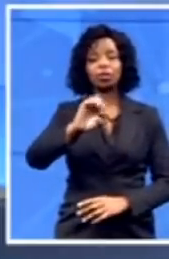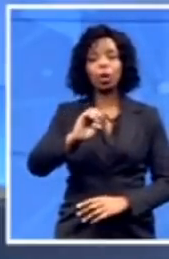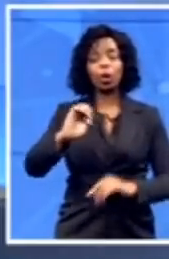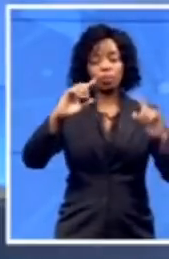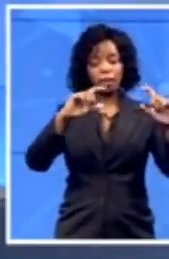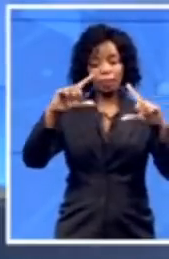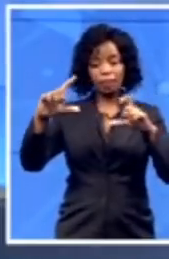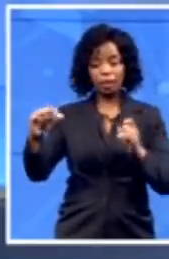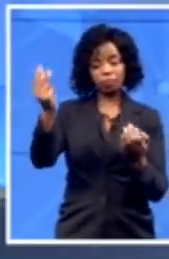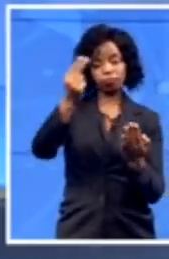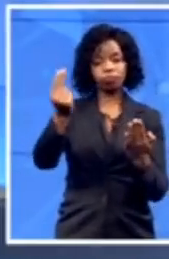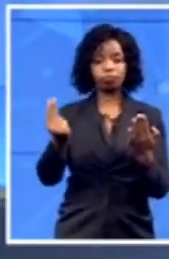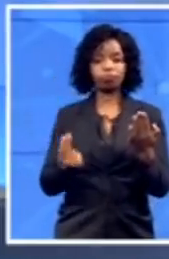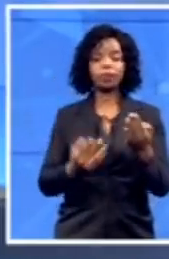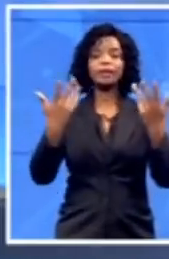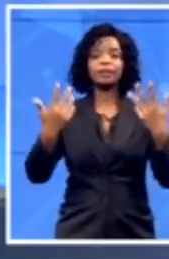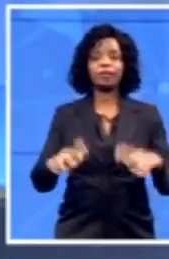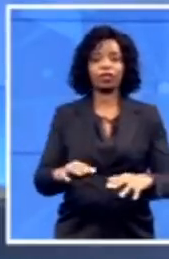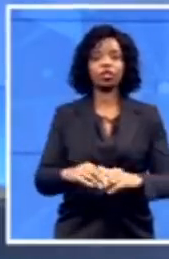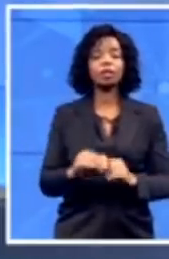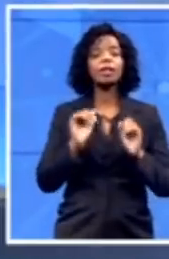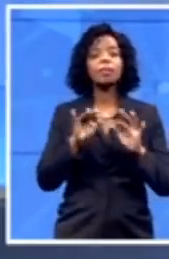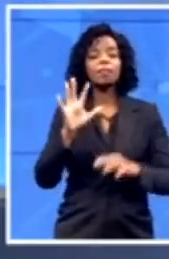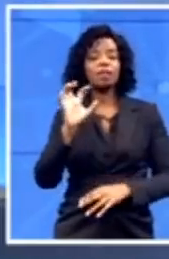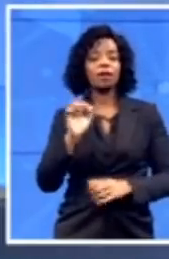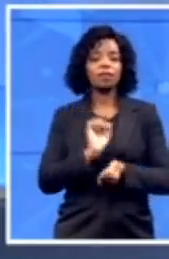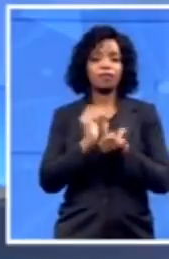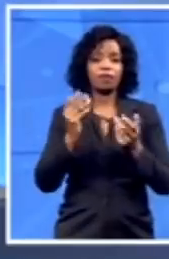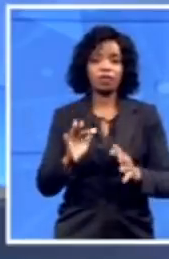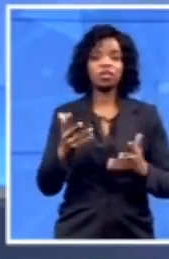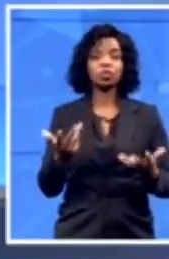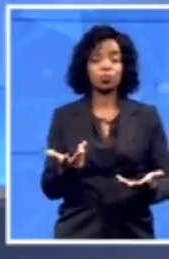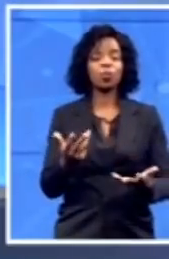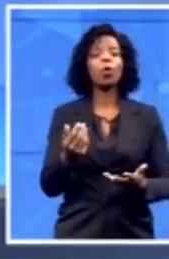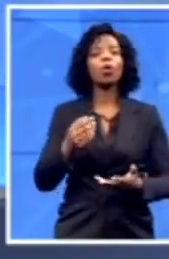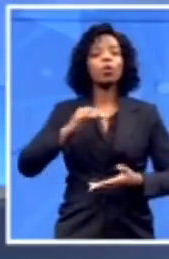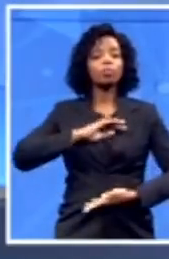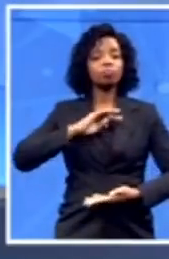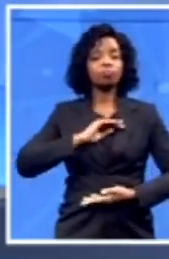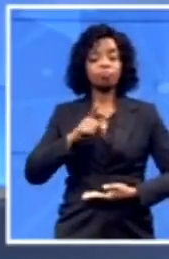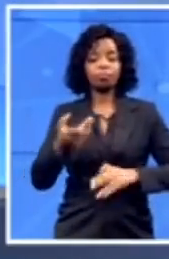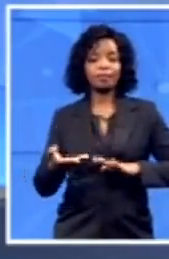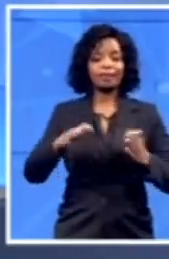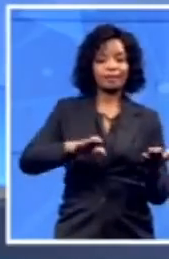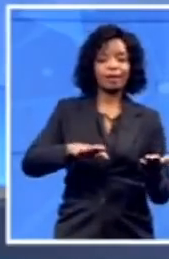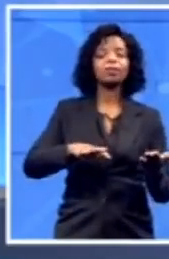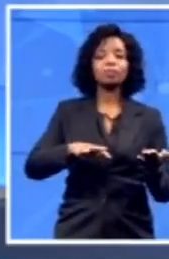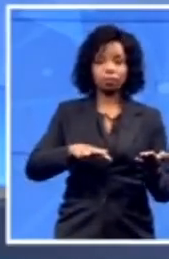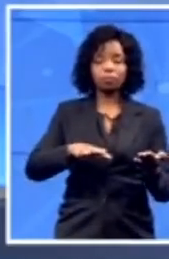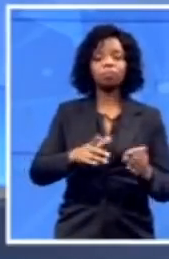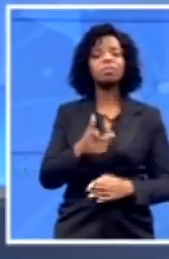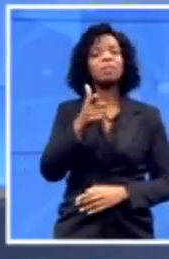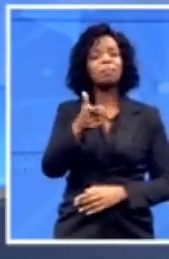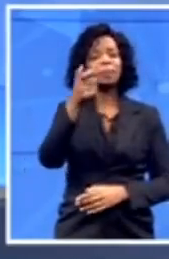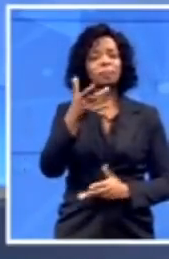amongst others, for the death of the soccer star. Meyiwa was gunned down at the mother's home of his girlfriend,